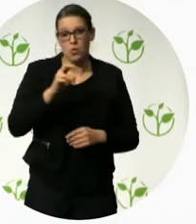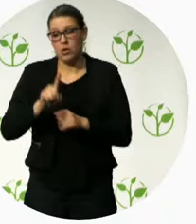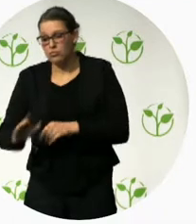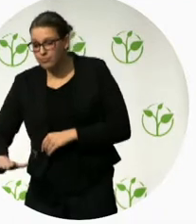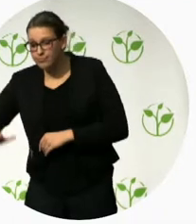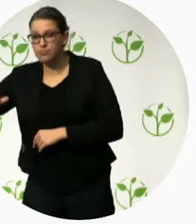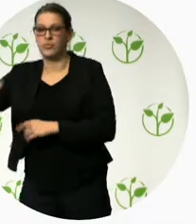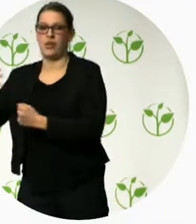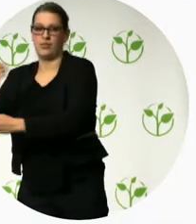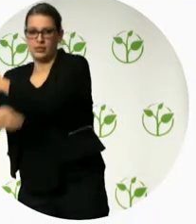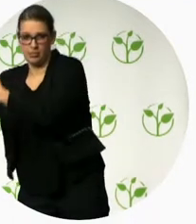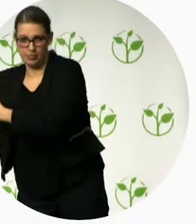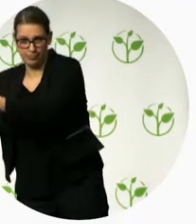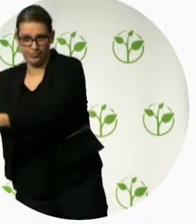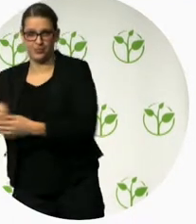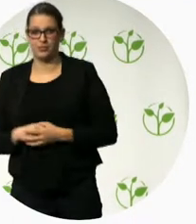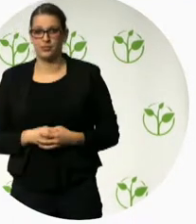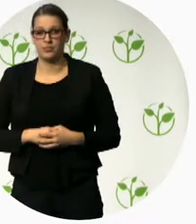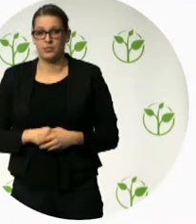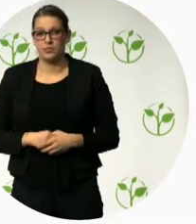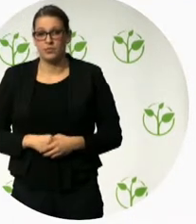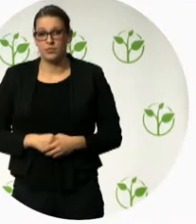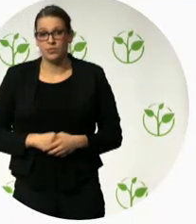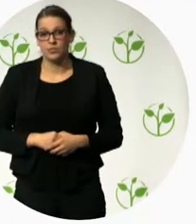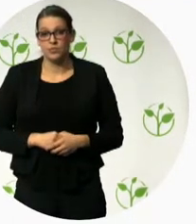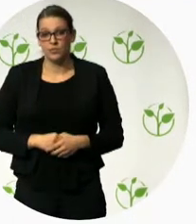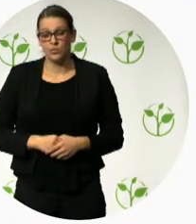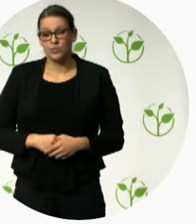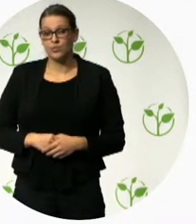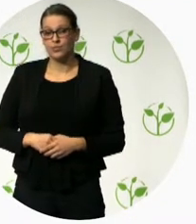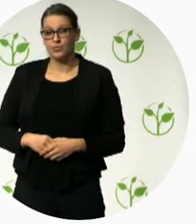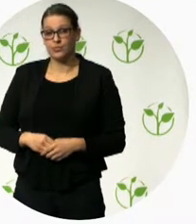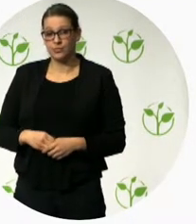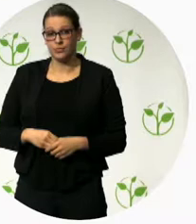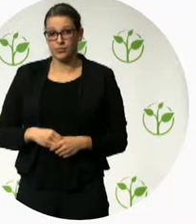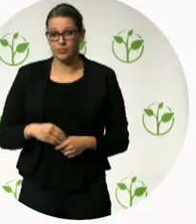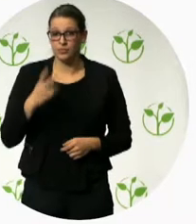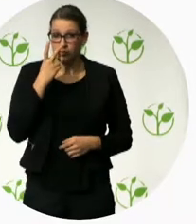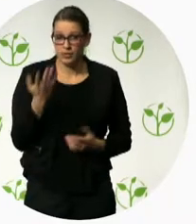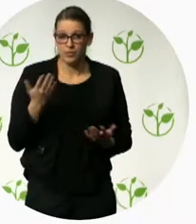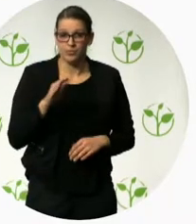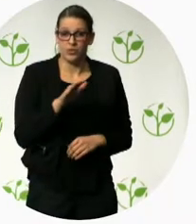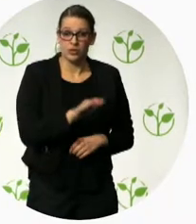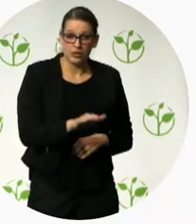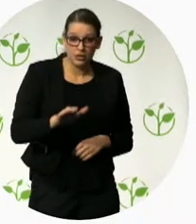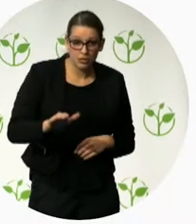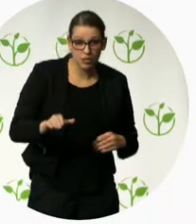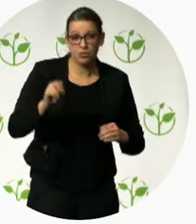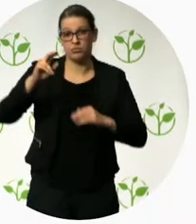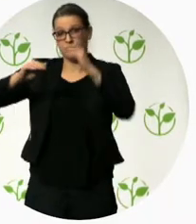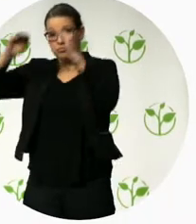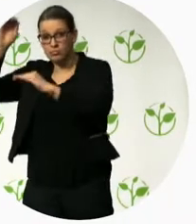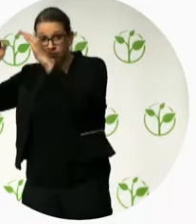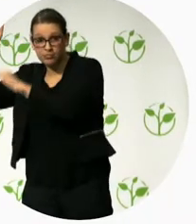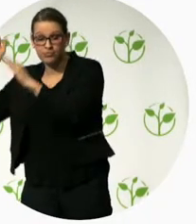community-based rehabilitation, how a child and an adult with disabilities and their family can have decent life within their own